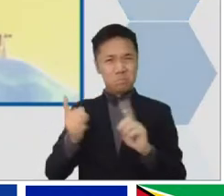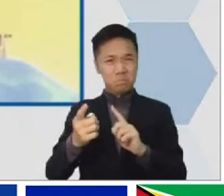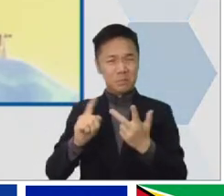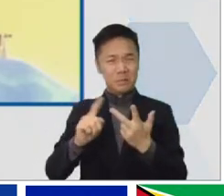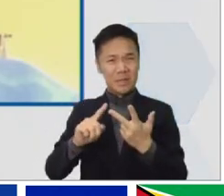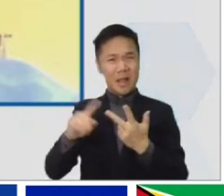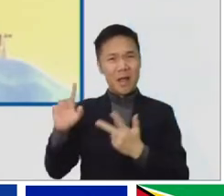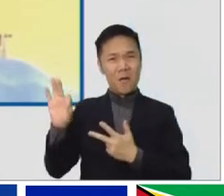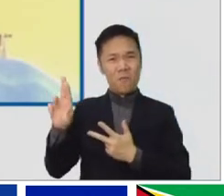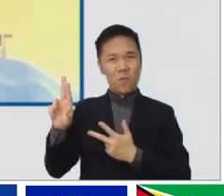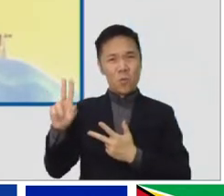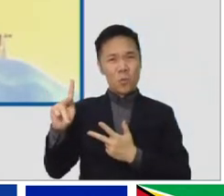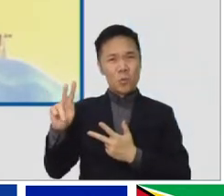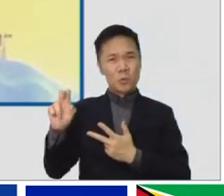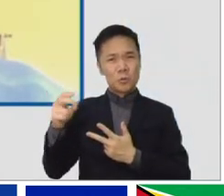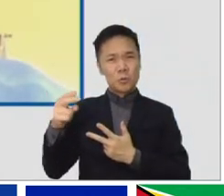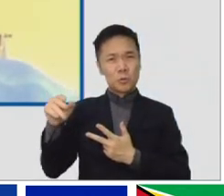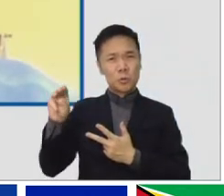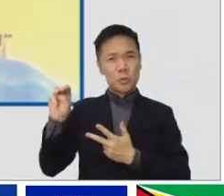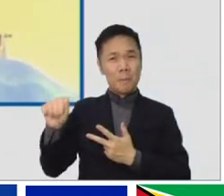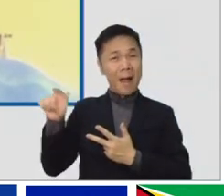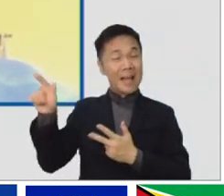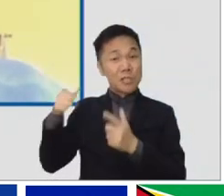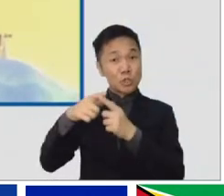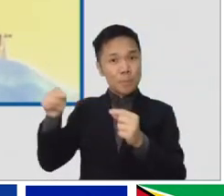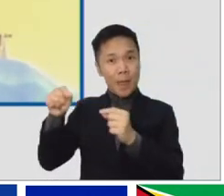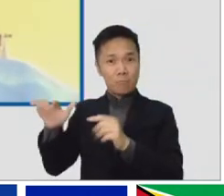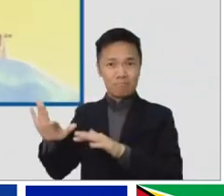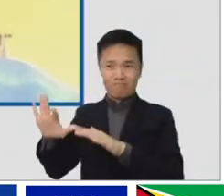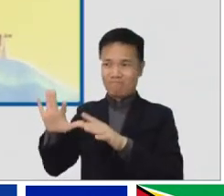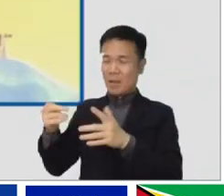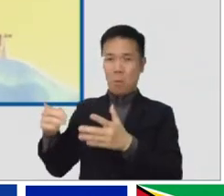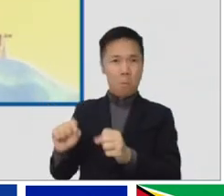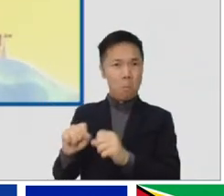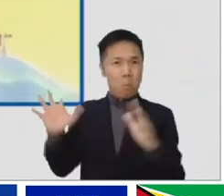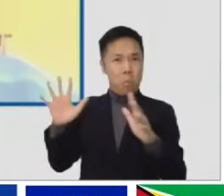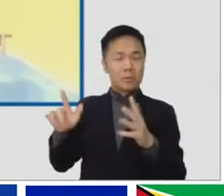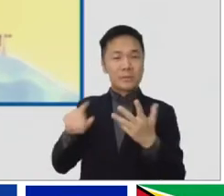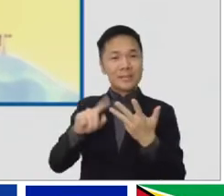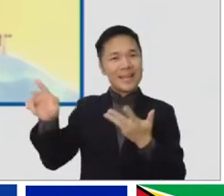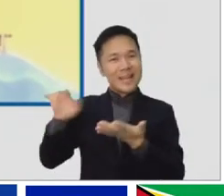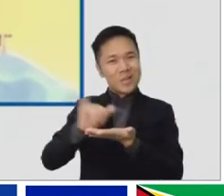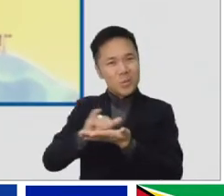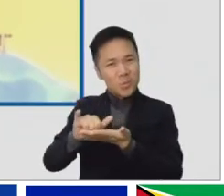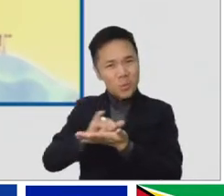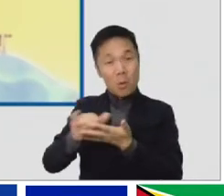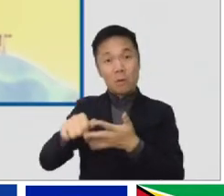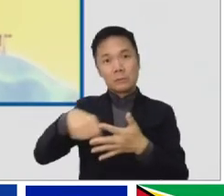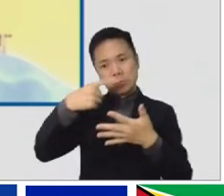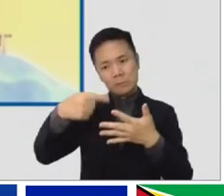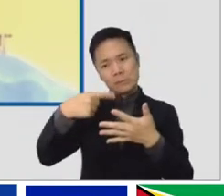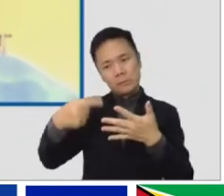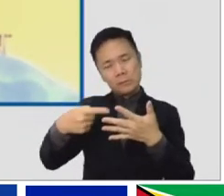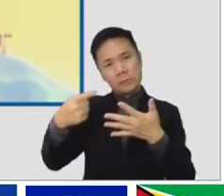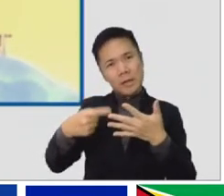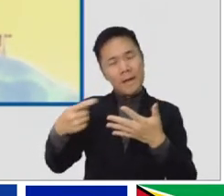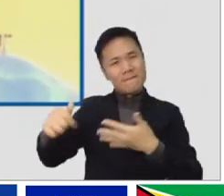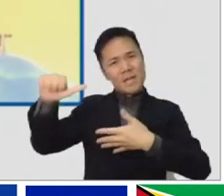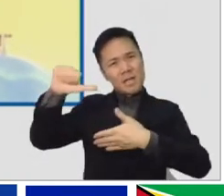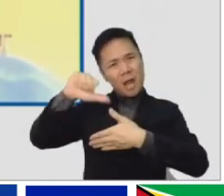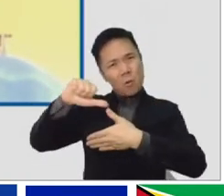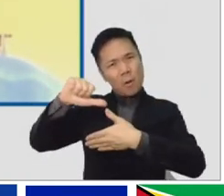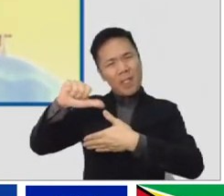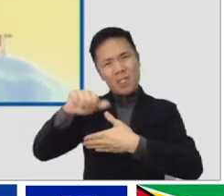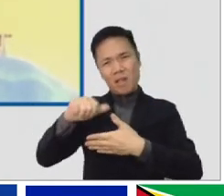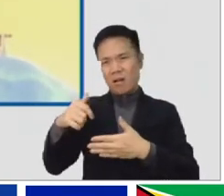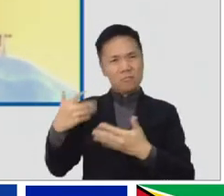the Sandy impact on New York, and many impacts in the Caribbean through Maria, Irma, etc. So